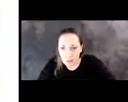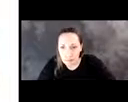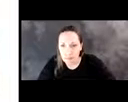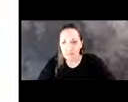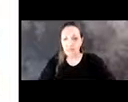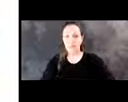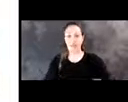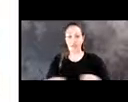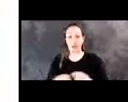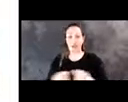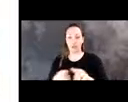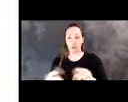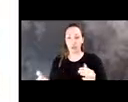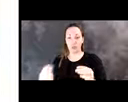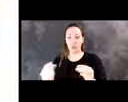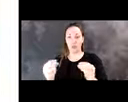solar in their office.